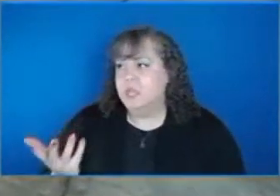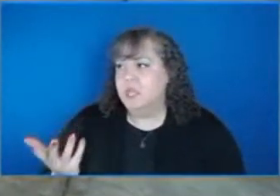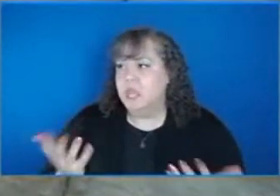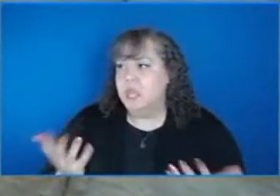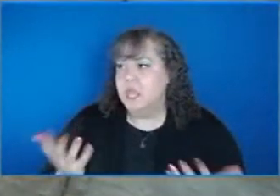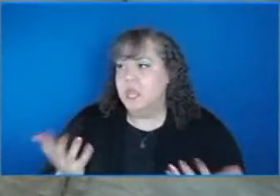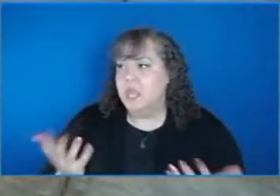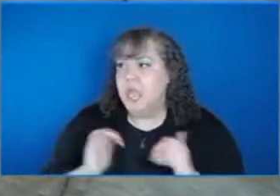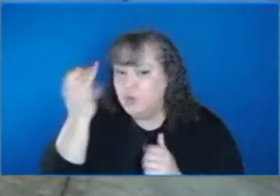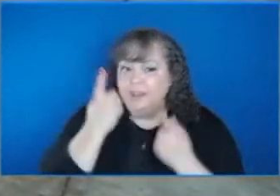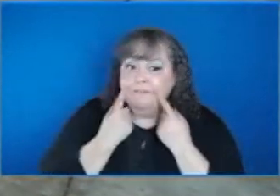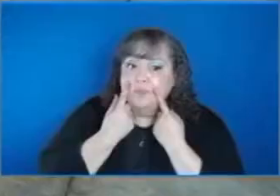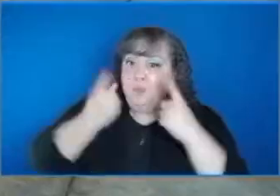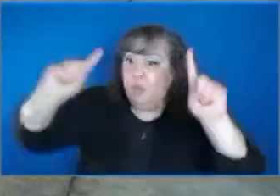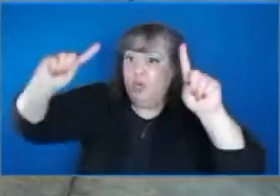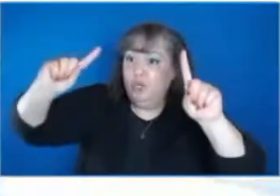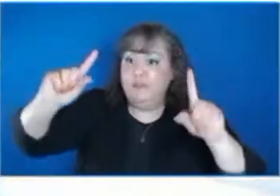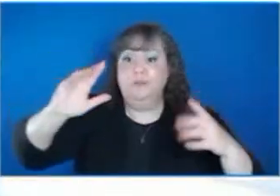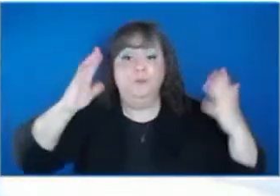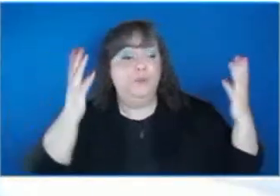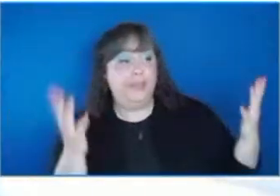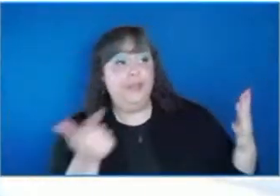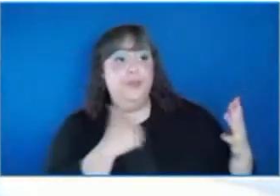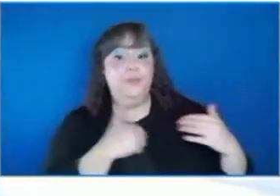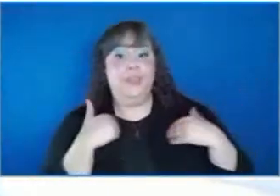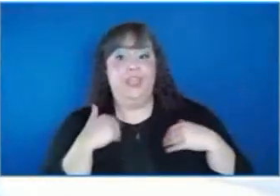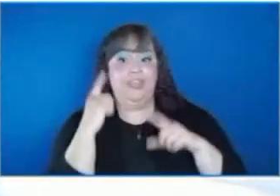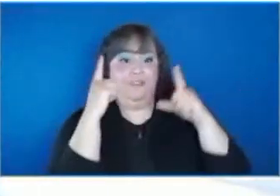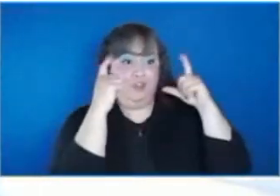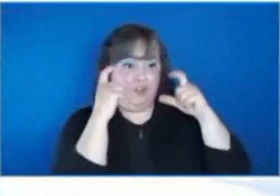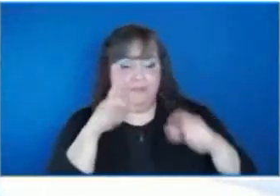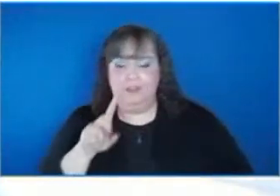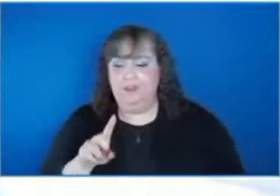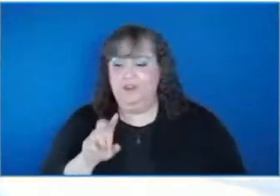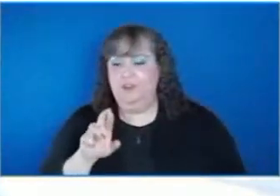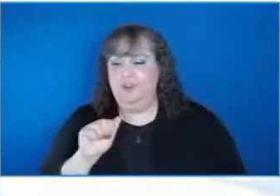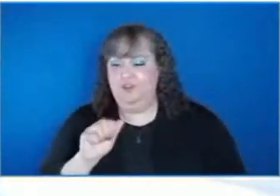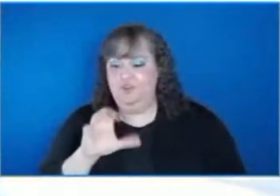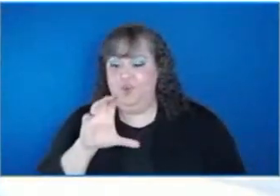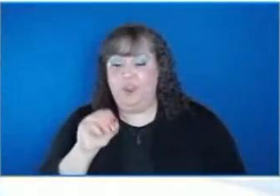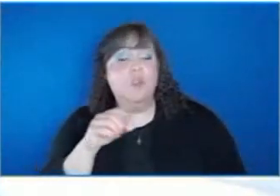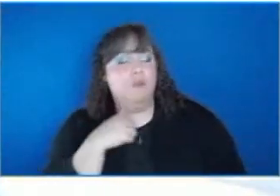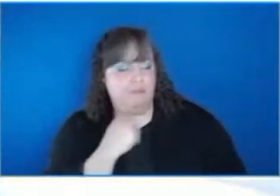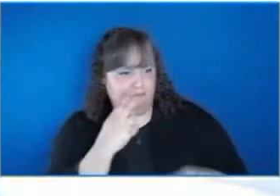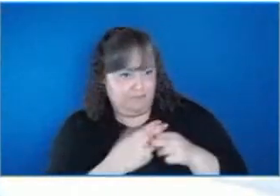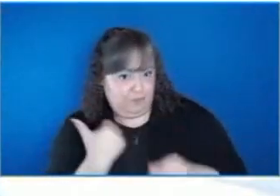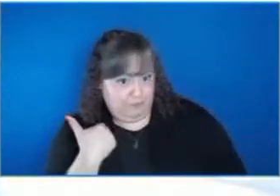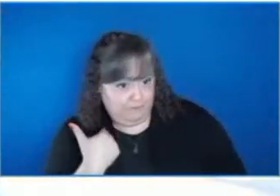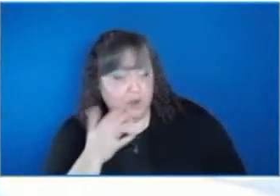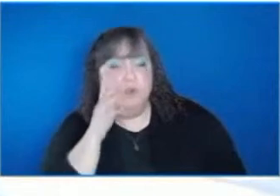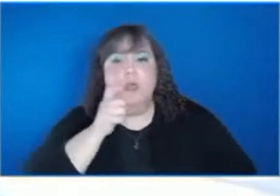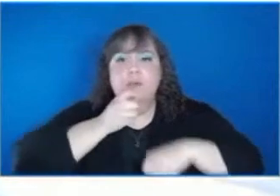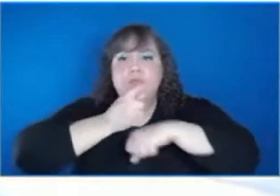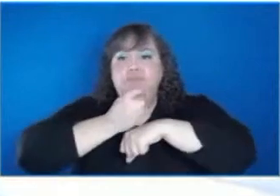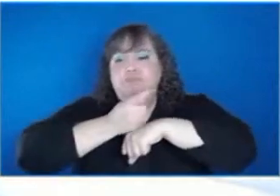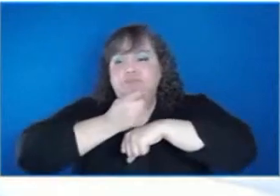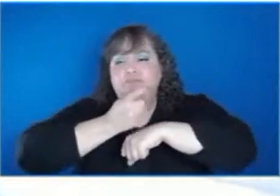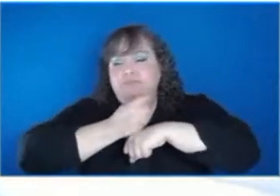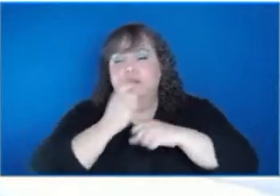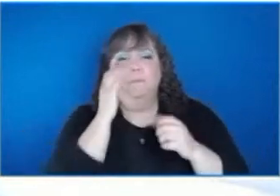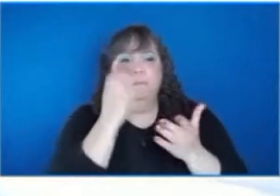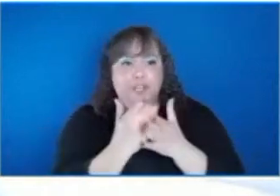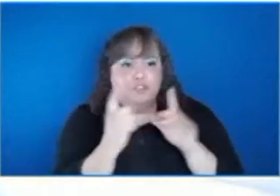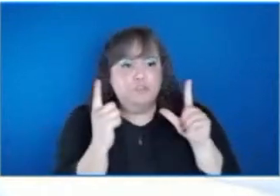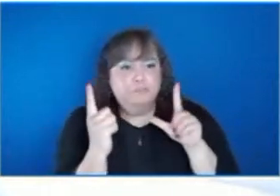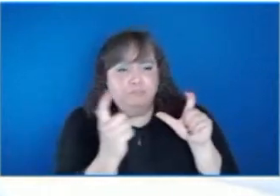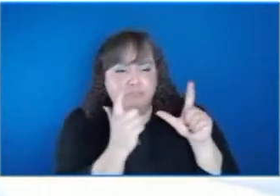see, we have this camera, Draco, as I mentioned before, and that's going to be sending pictures back to Earth. And about